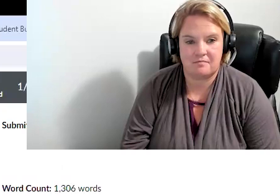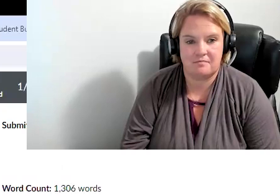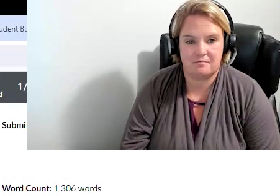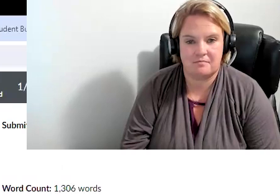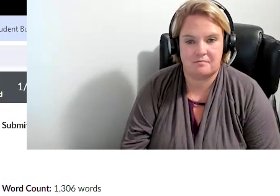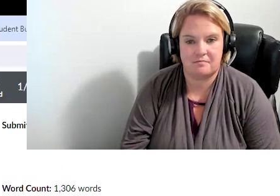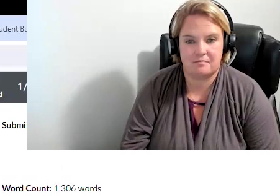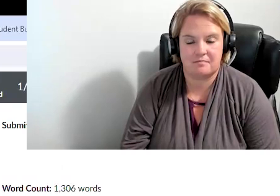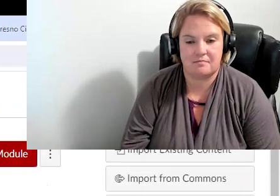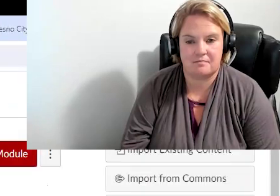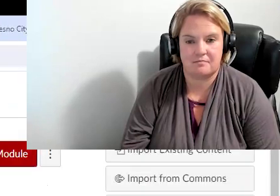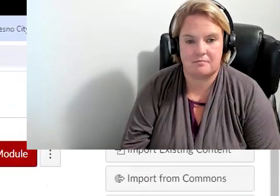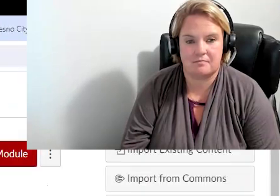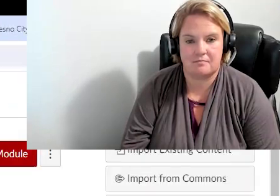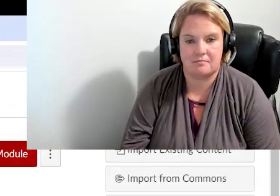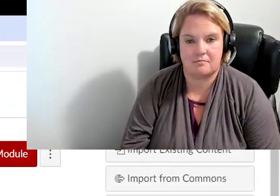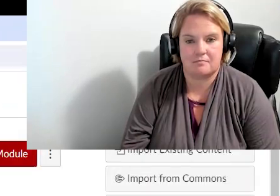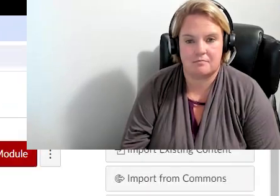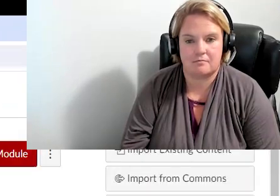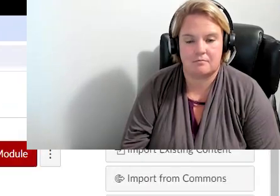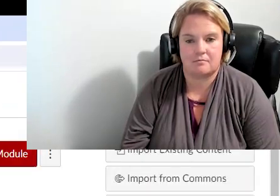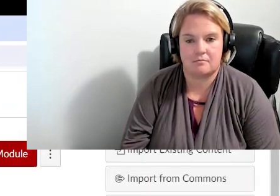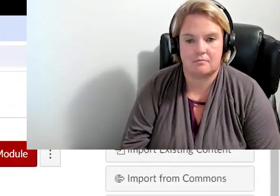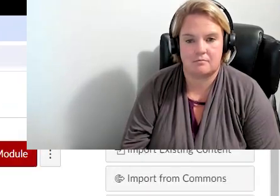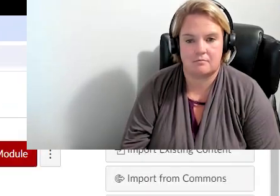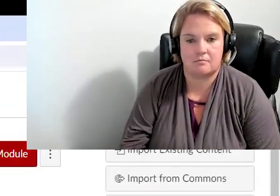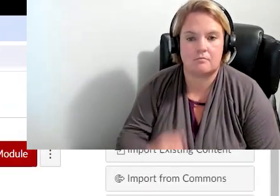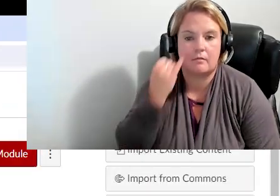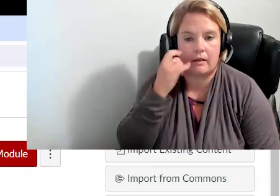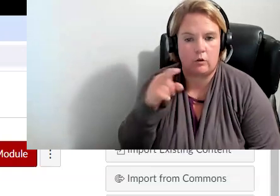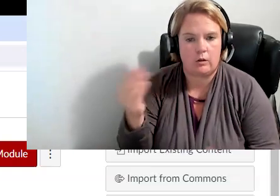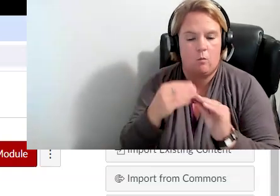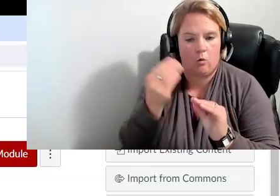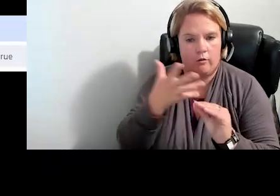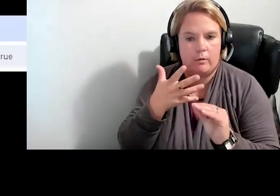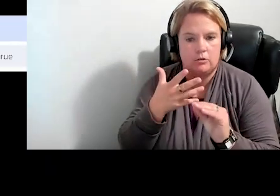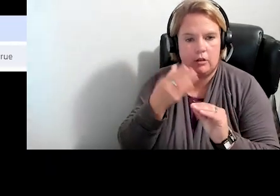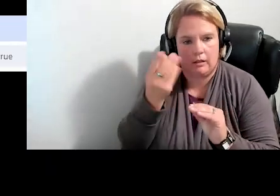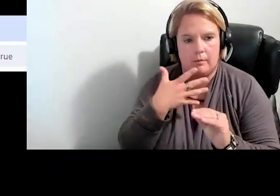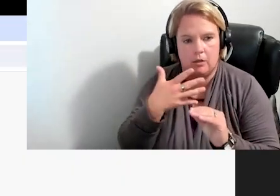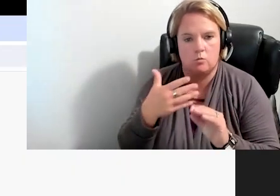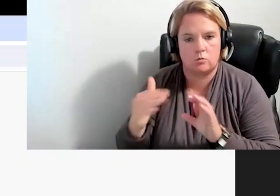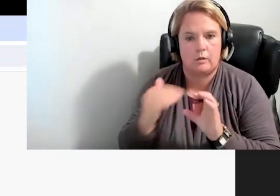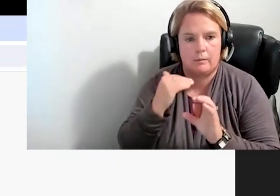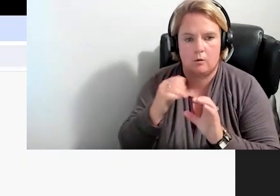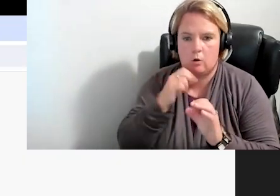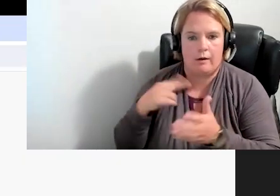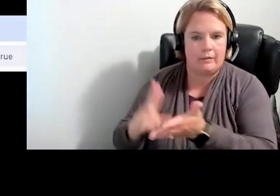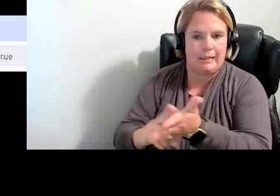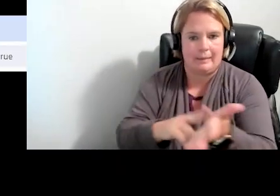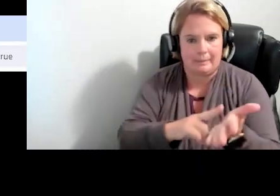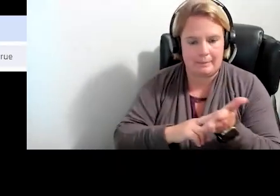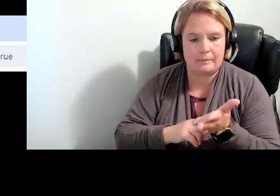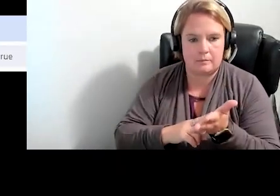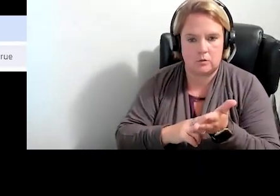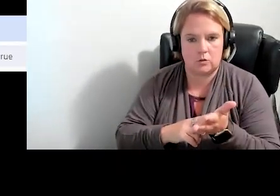Oh, my. Me, if you want to sign up. Or, Oh, yeah. like, or any information, just give me your email. We didn't have time to make a sign up sheet, so just